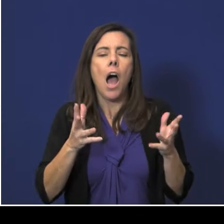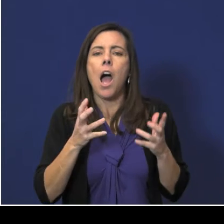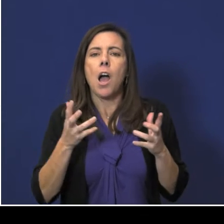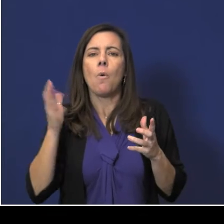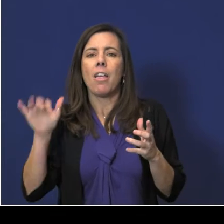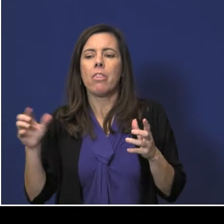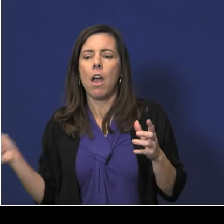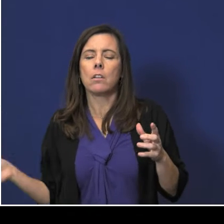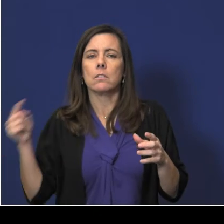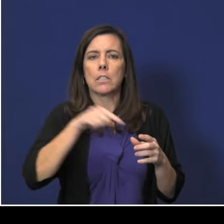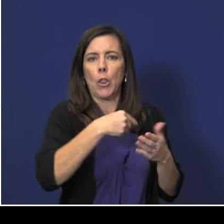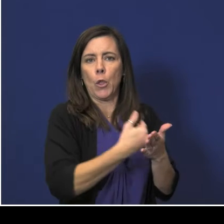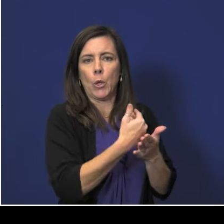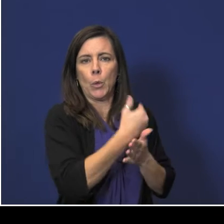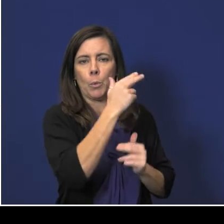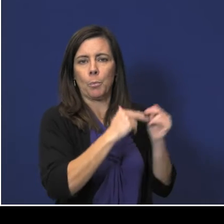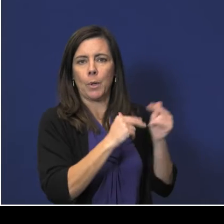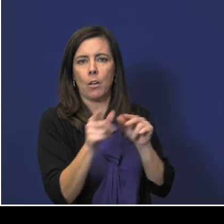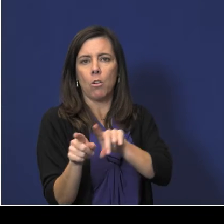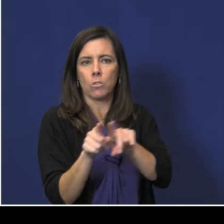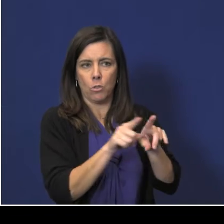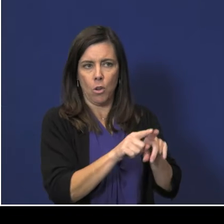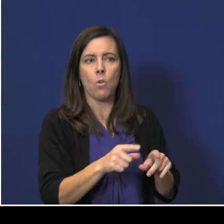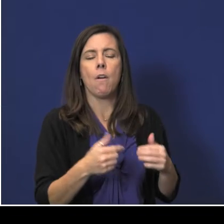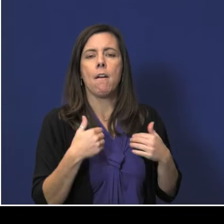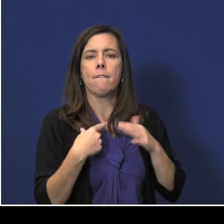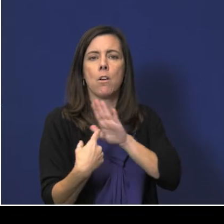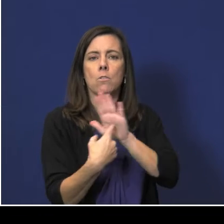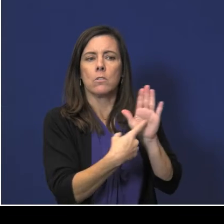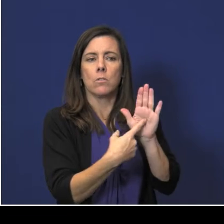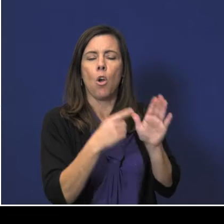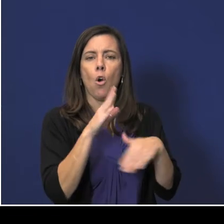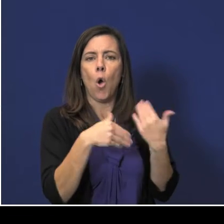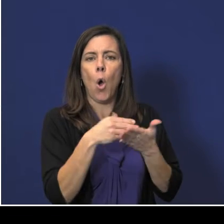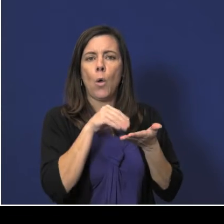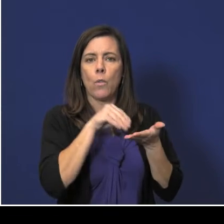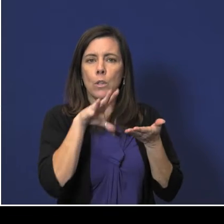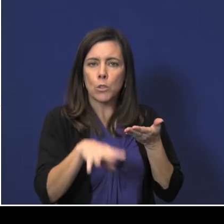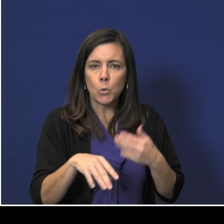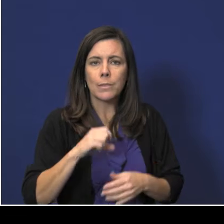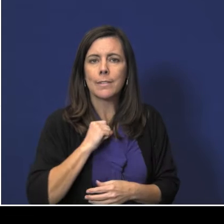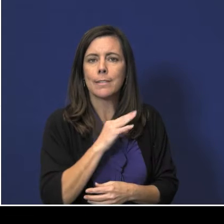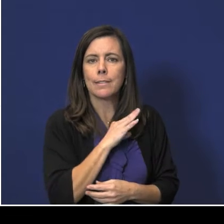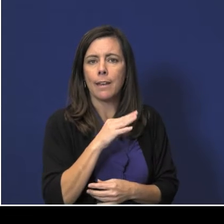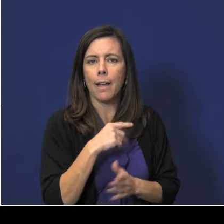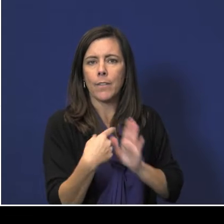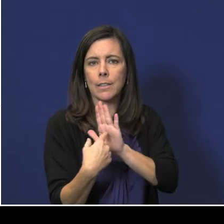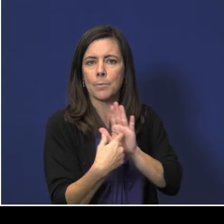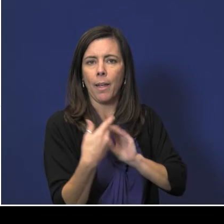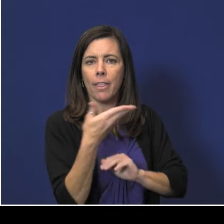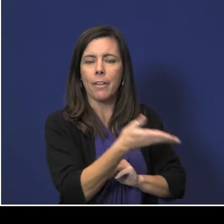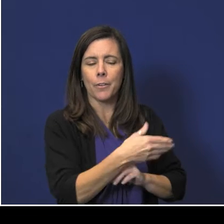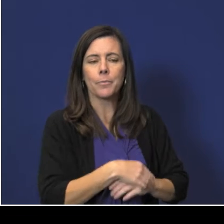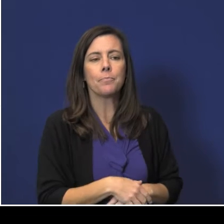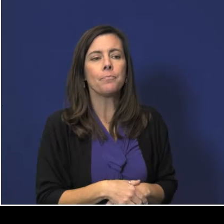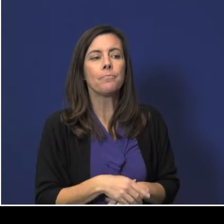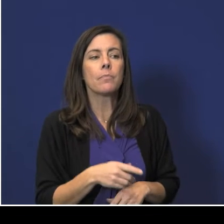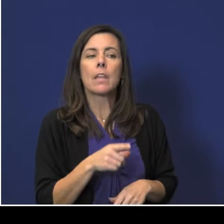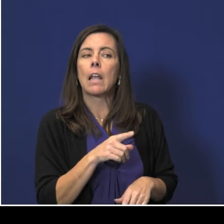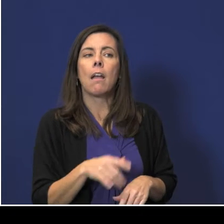of Cyfair, but also, again, the opportunity for display for all the students and the teachers and faculty. So this one is a view again of that main